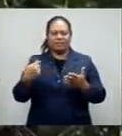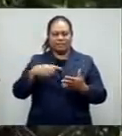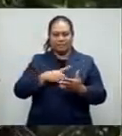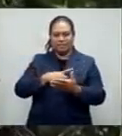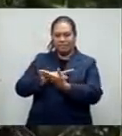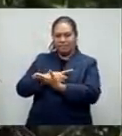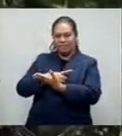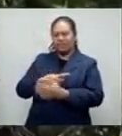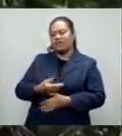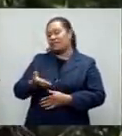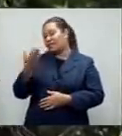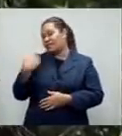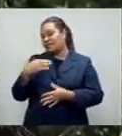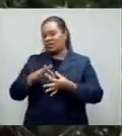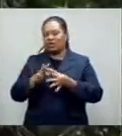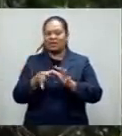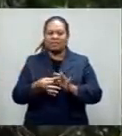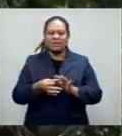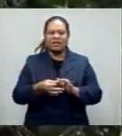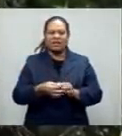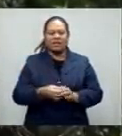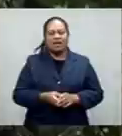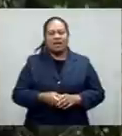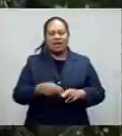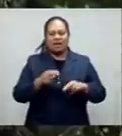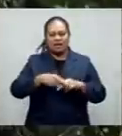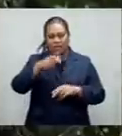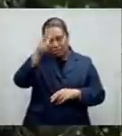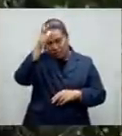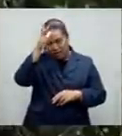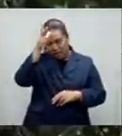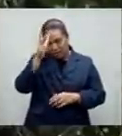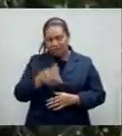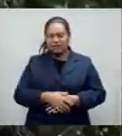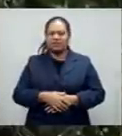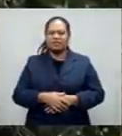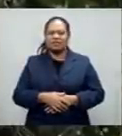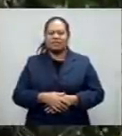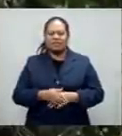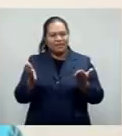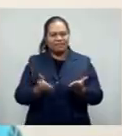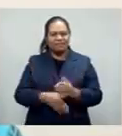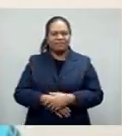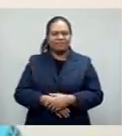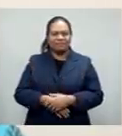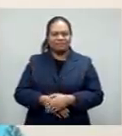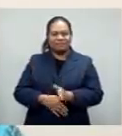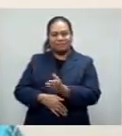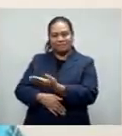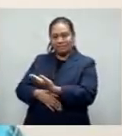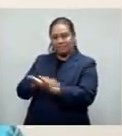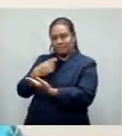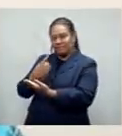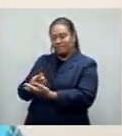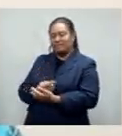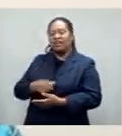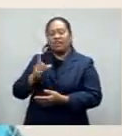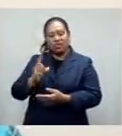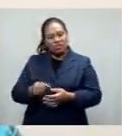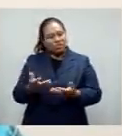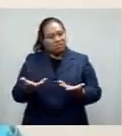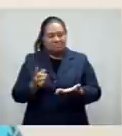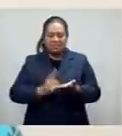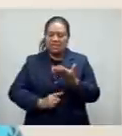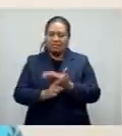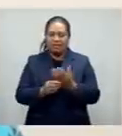last Olympic, and we got France and Brazil. We are looking forward, our biggest challenge. But we've made up our mind